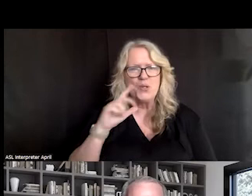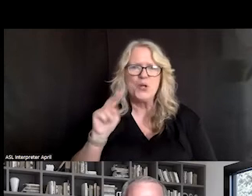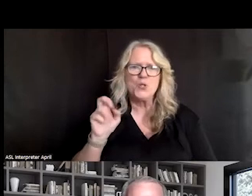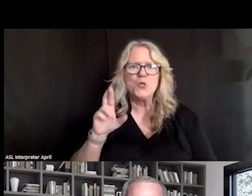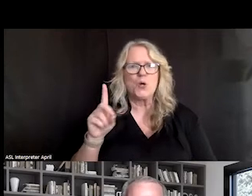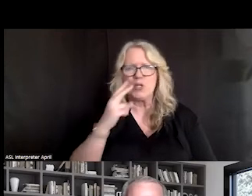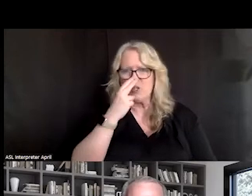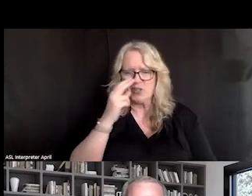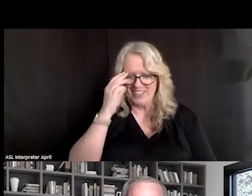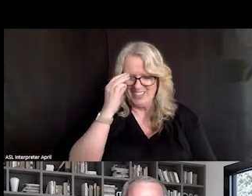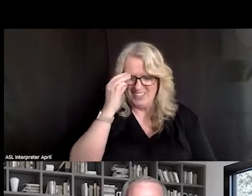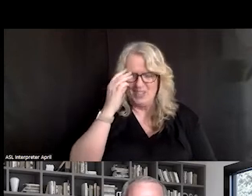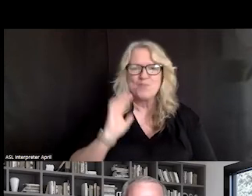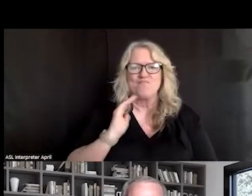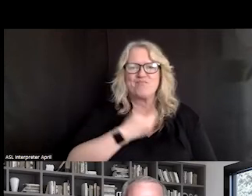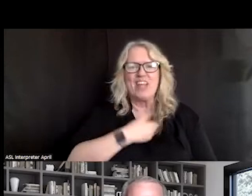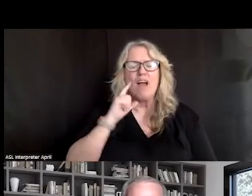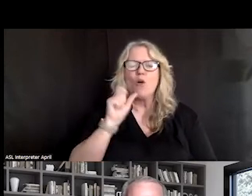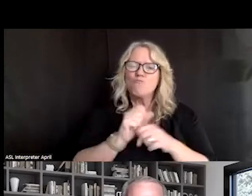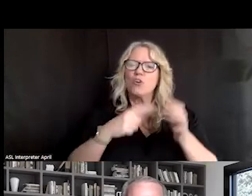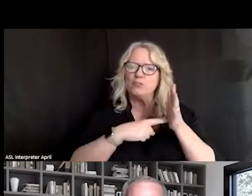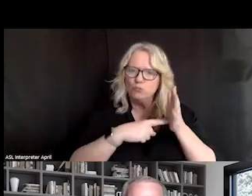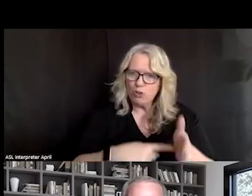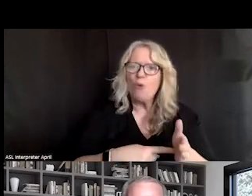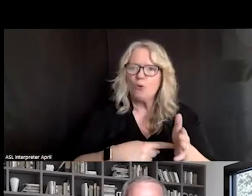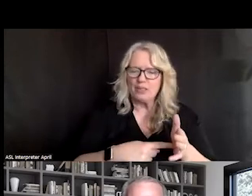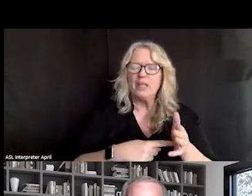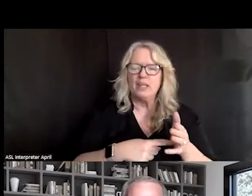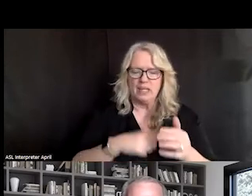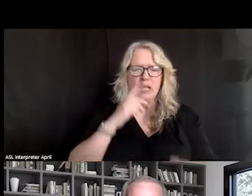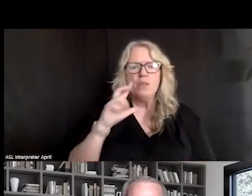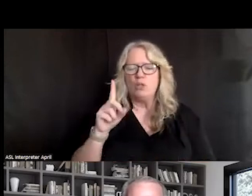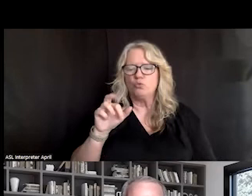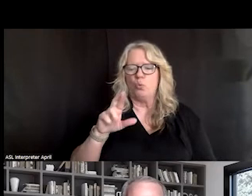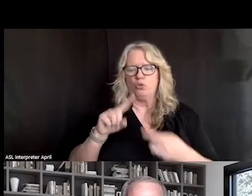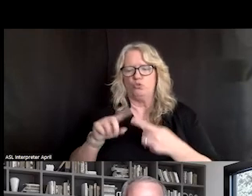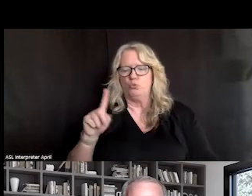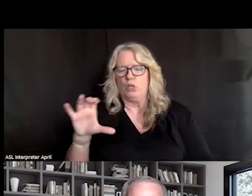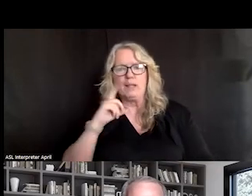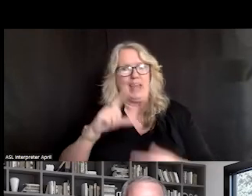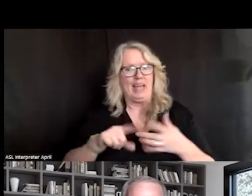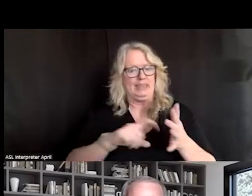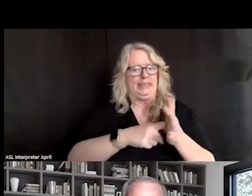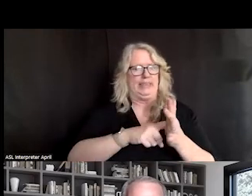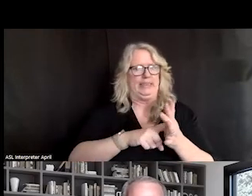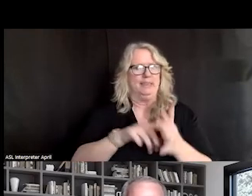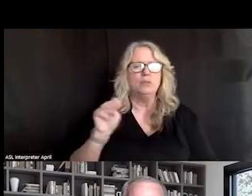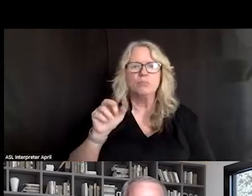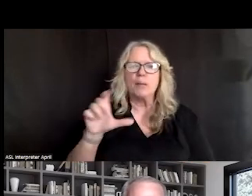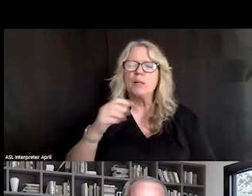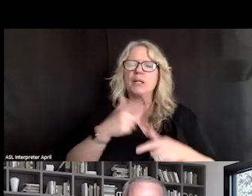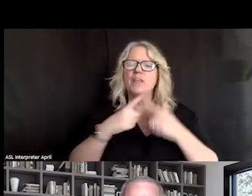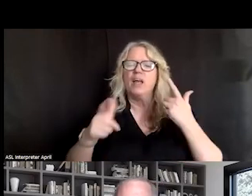when we've done, and our work has shown that the door-to-doc time is a key metric because all these other things cascade from